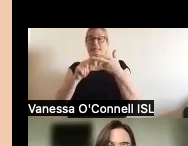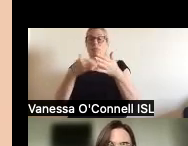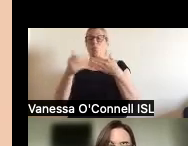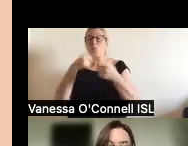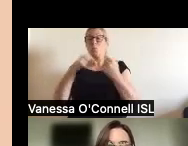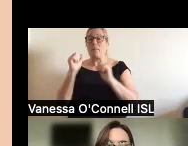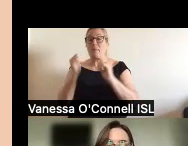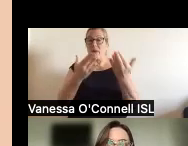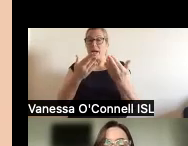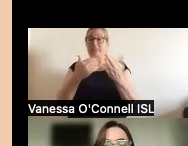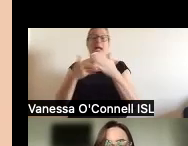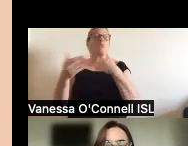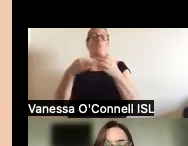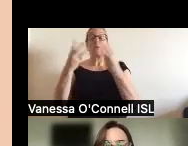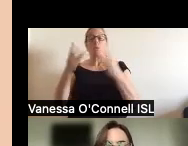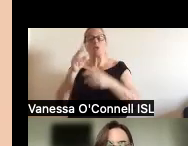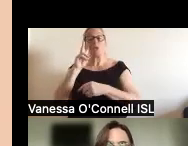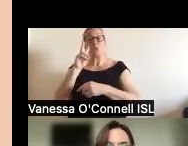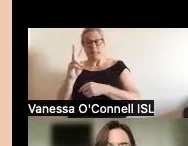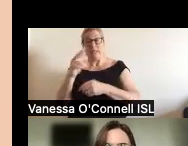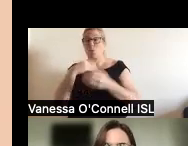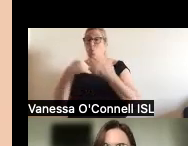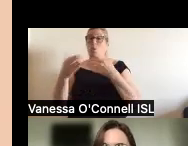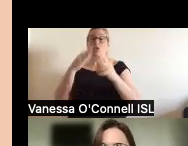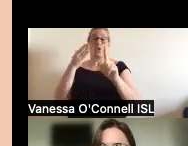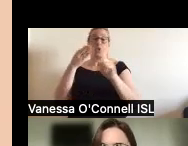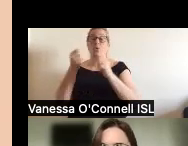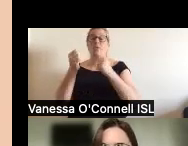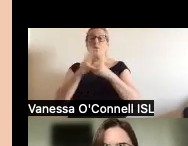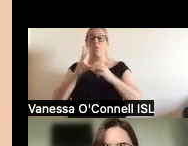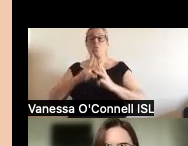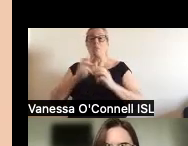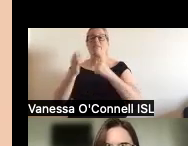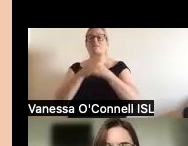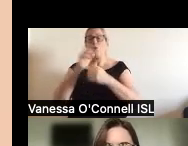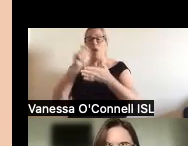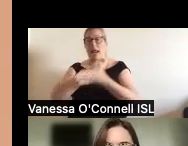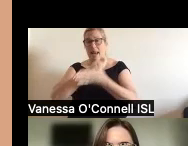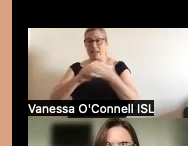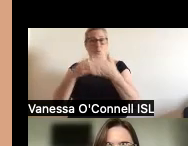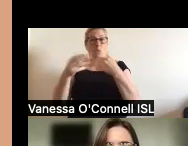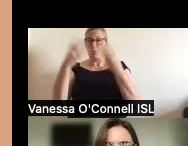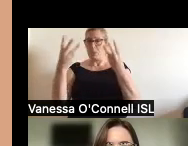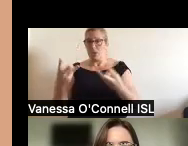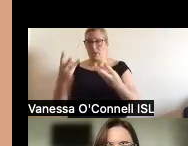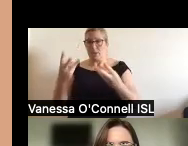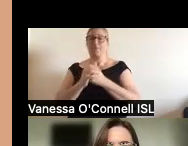want to see. So what are the goals for Women for Election, and what do we want?